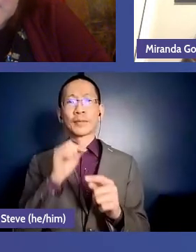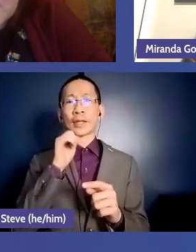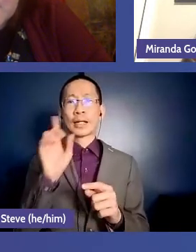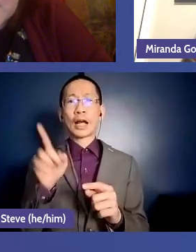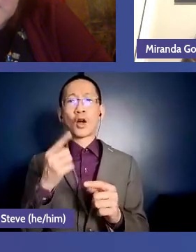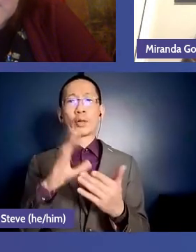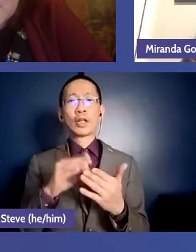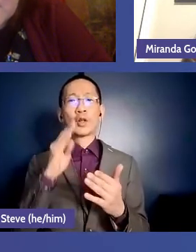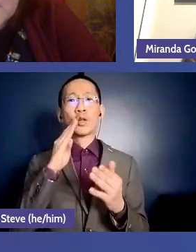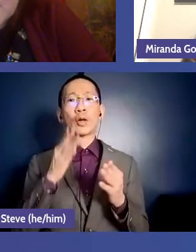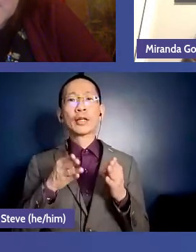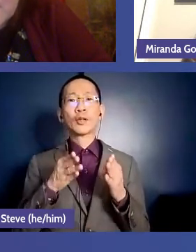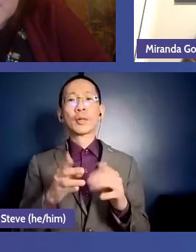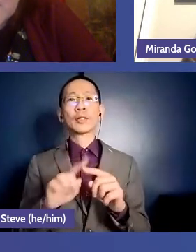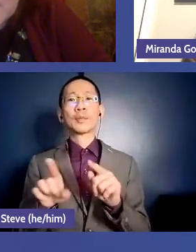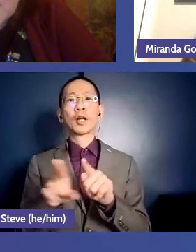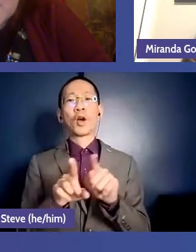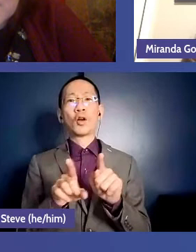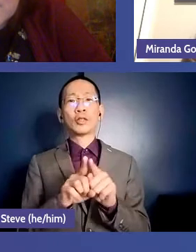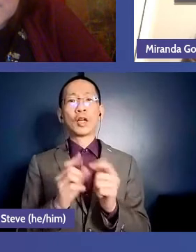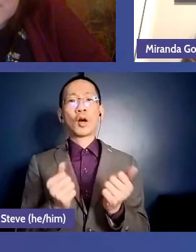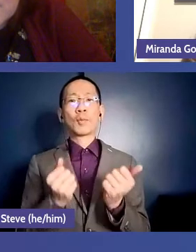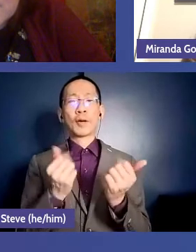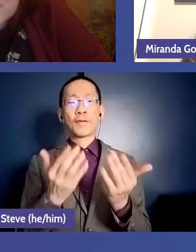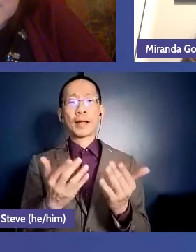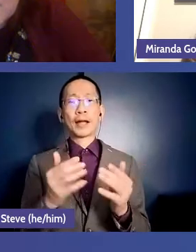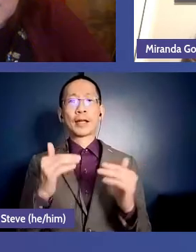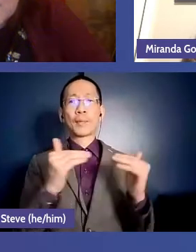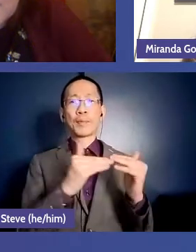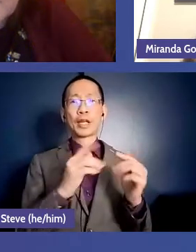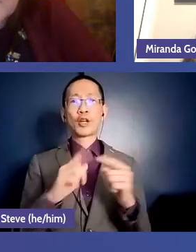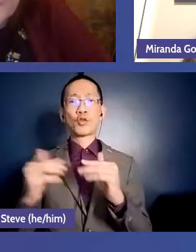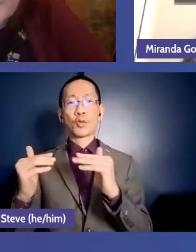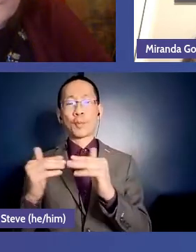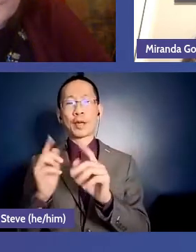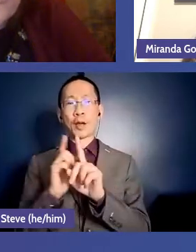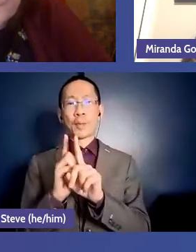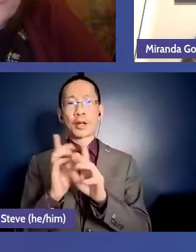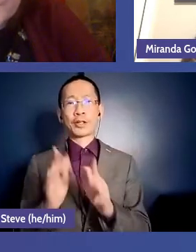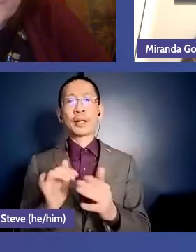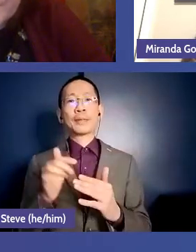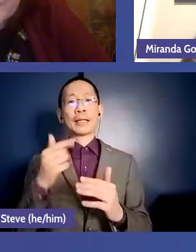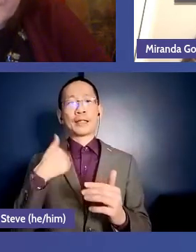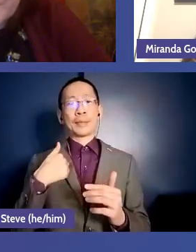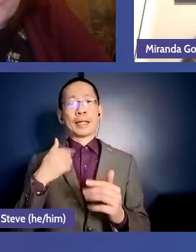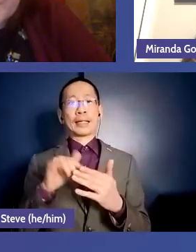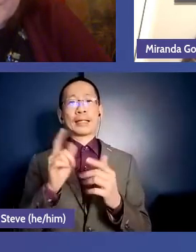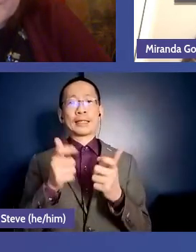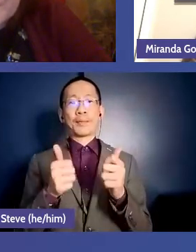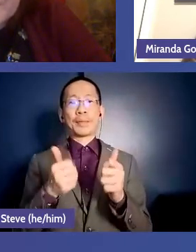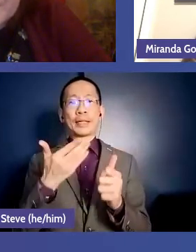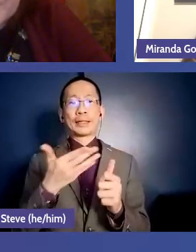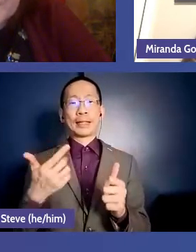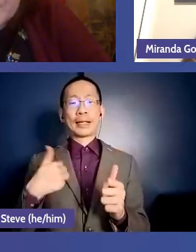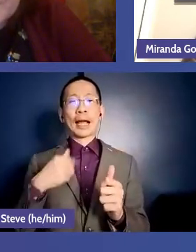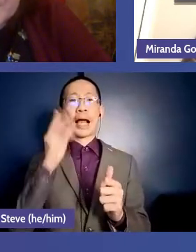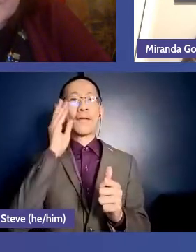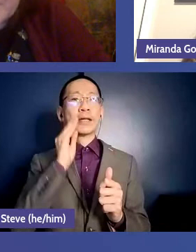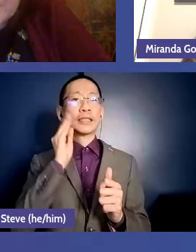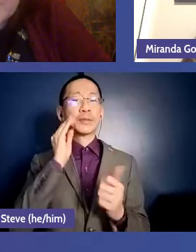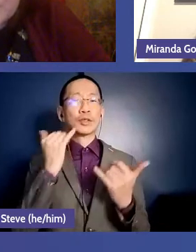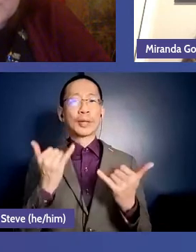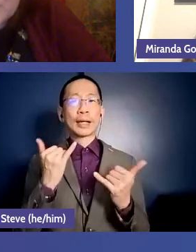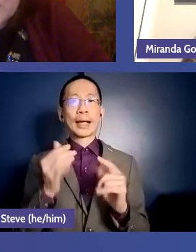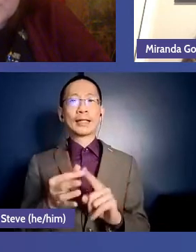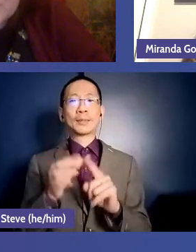learning the ropes, but also providing like peer-to-peer mentorship. And I think for me that that's probably been the biggest thing that I've experienced right now, especially